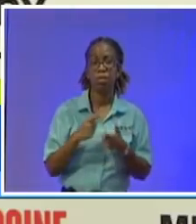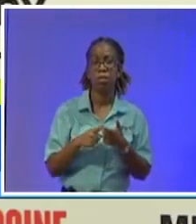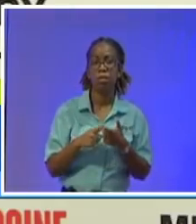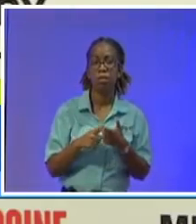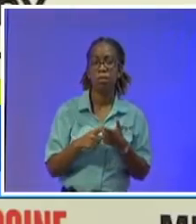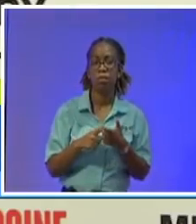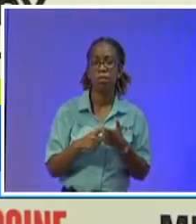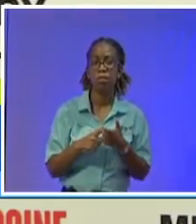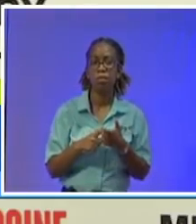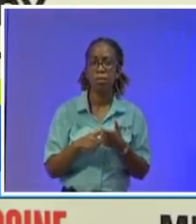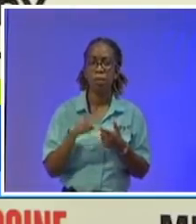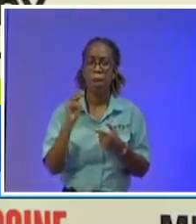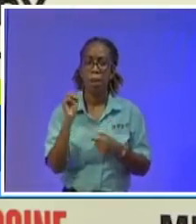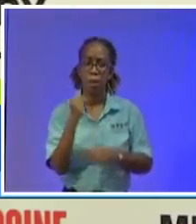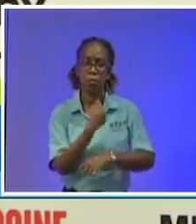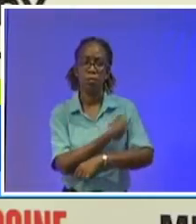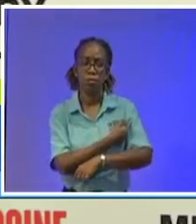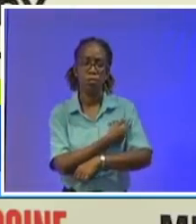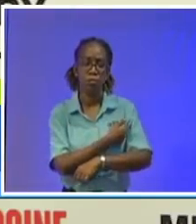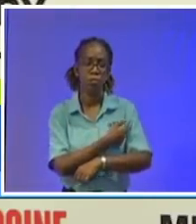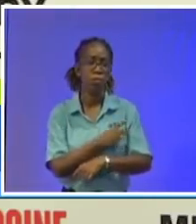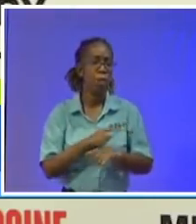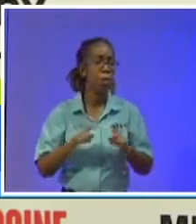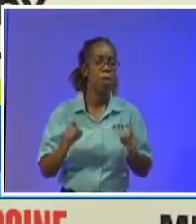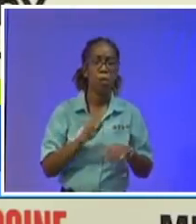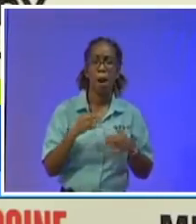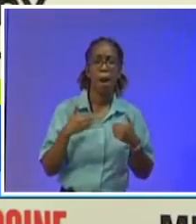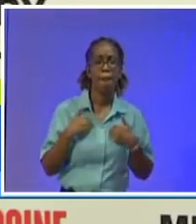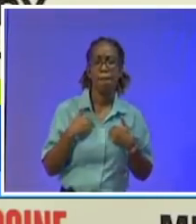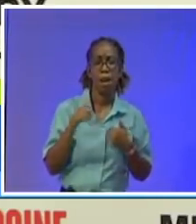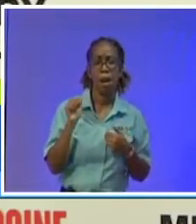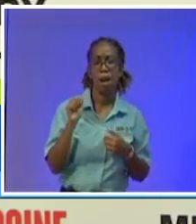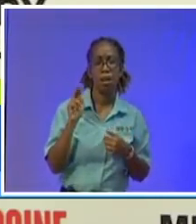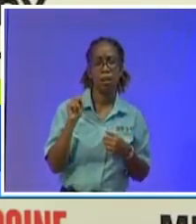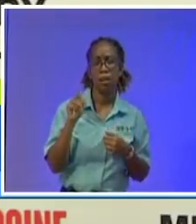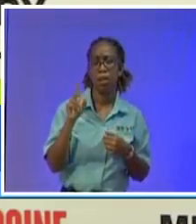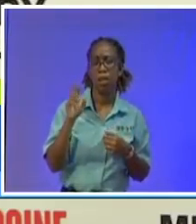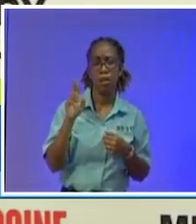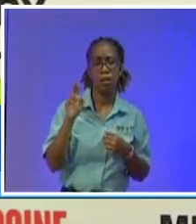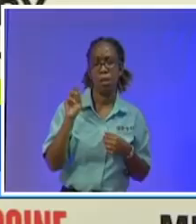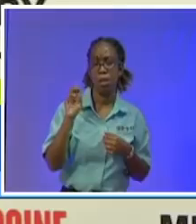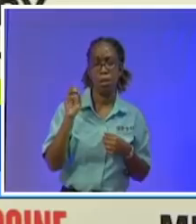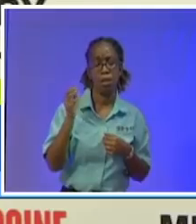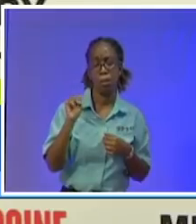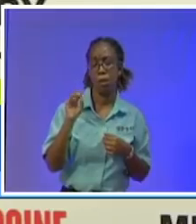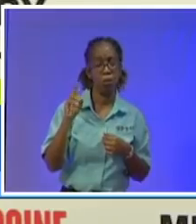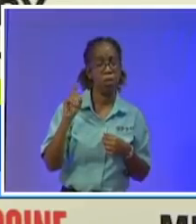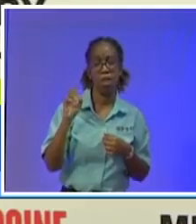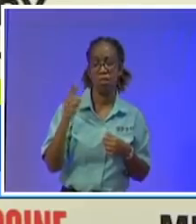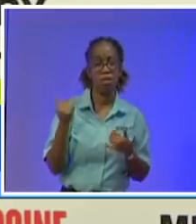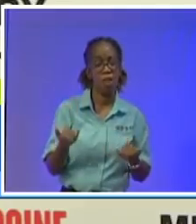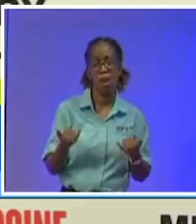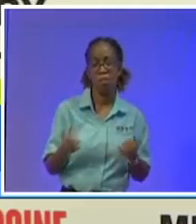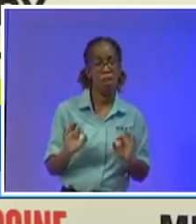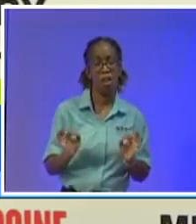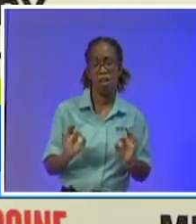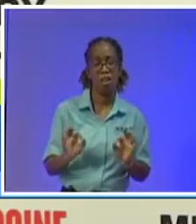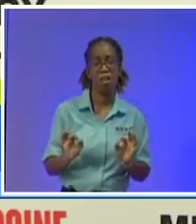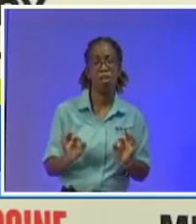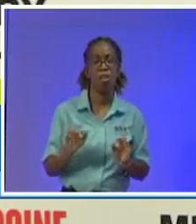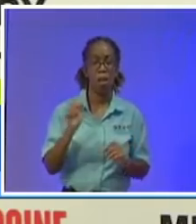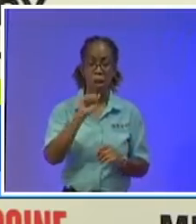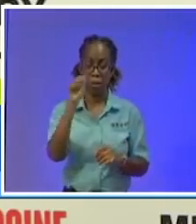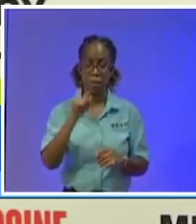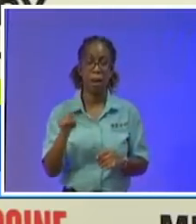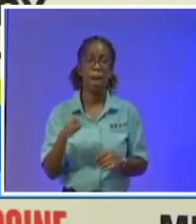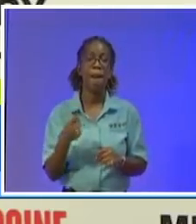the country at this point in time. So the only acceptable combination so far, until there's some change, is AstraZeneca followed by Pfizer, which we do use in